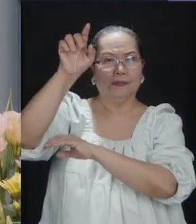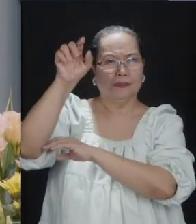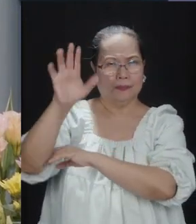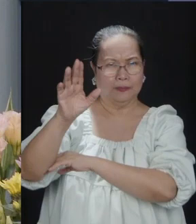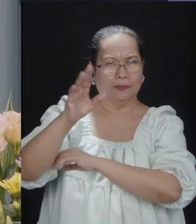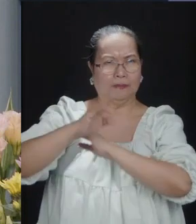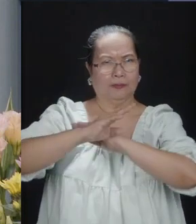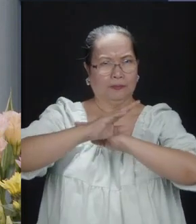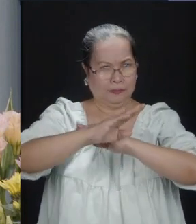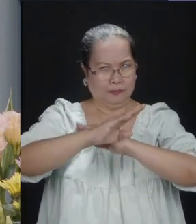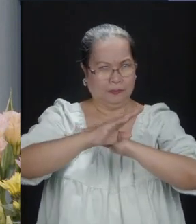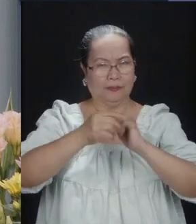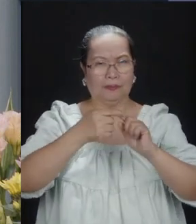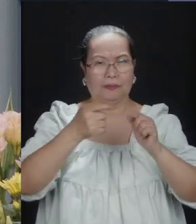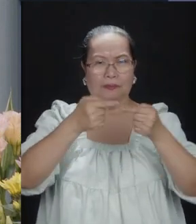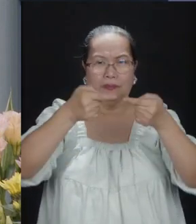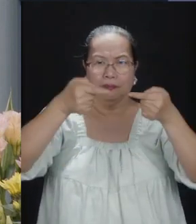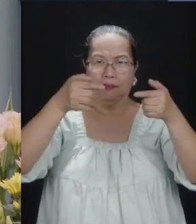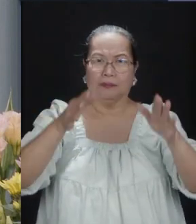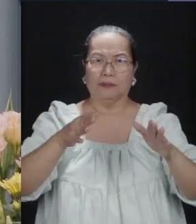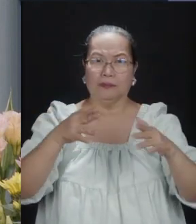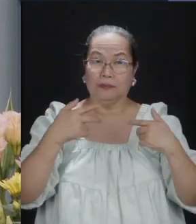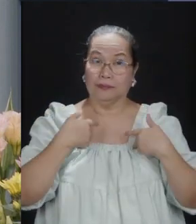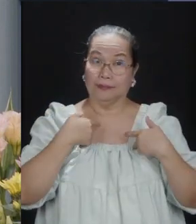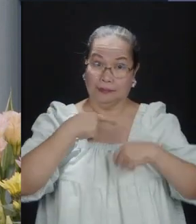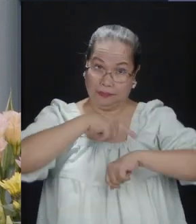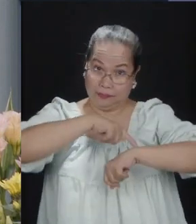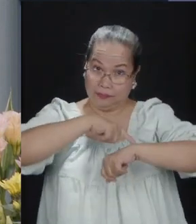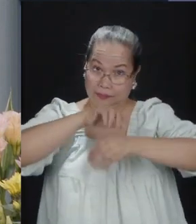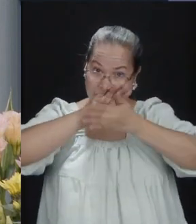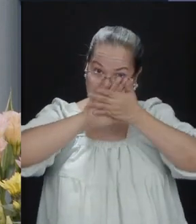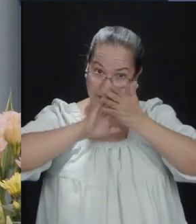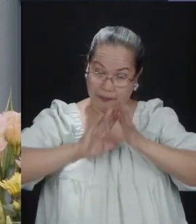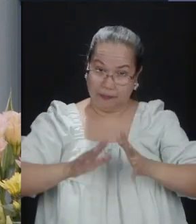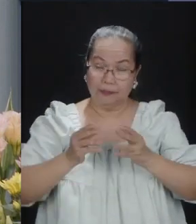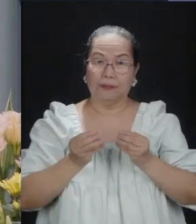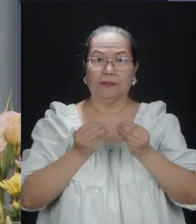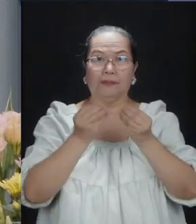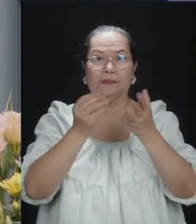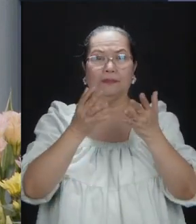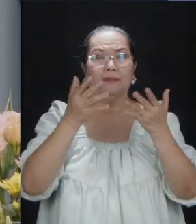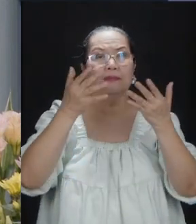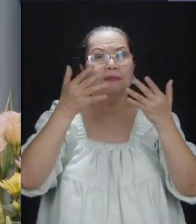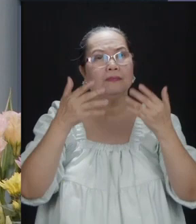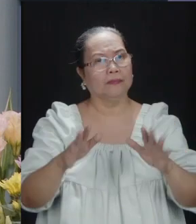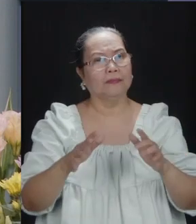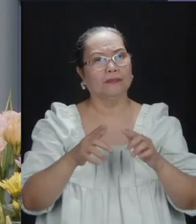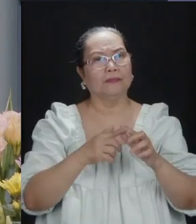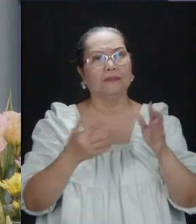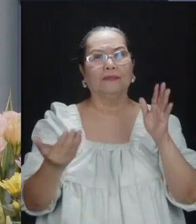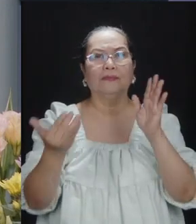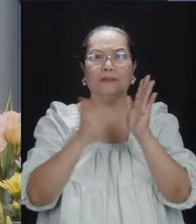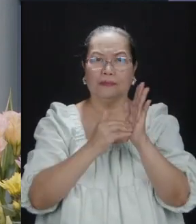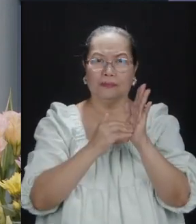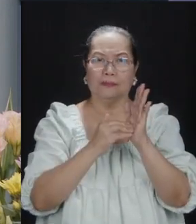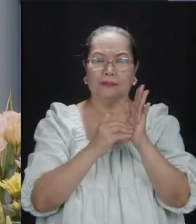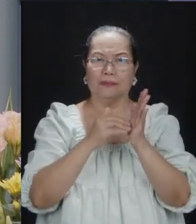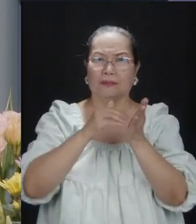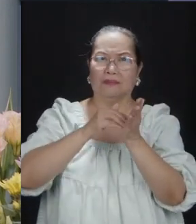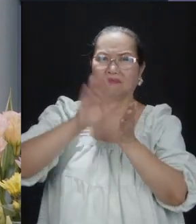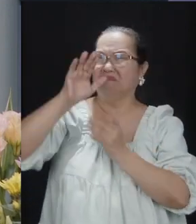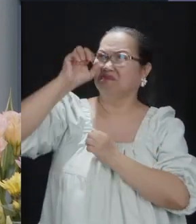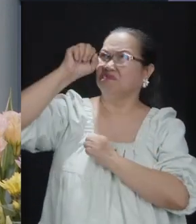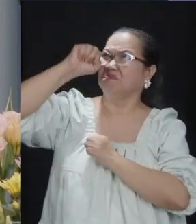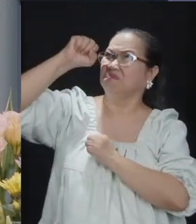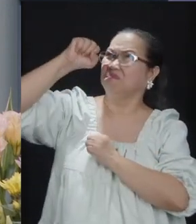enemies. And then there's going to be a time of peace that would ensue, and then after that, they would again reject God.